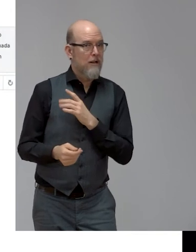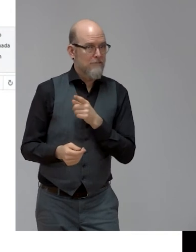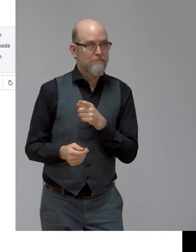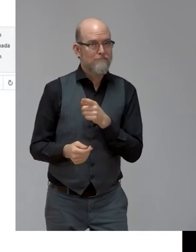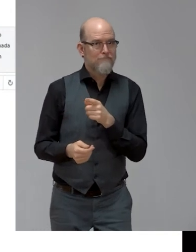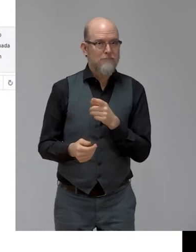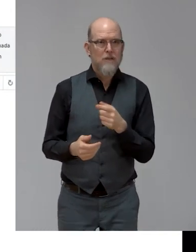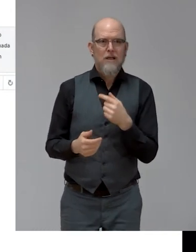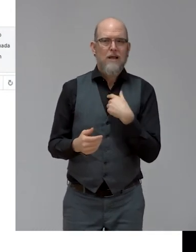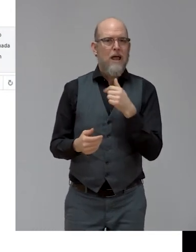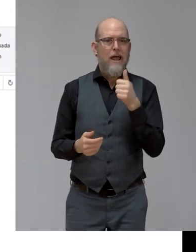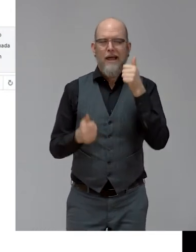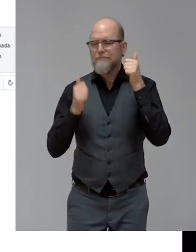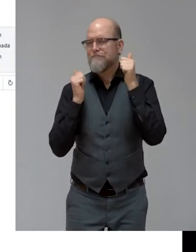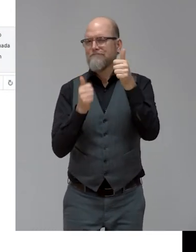are changing